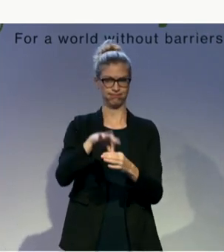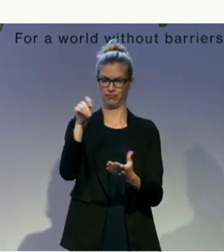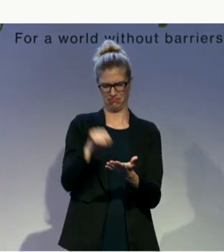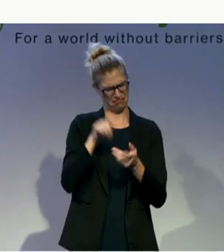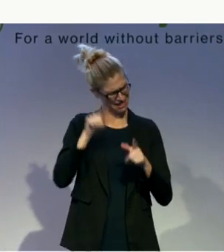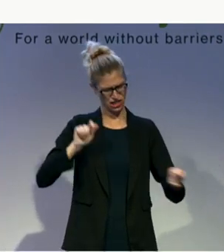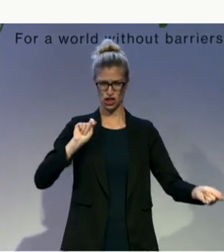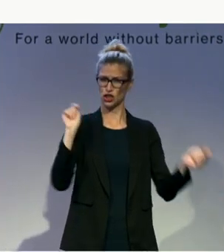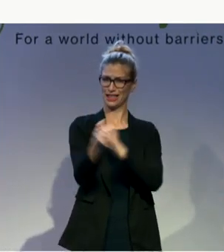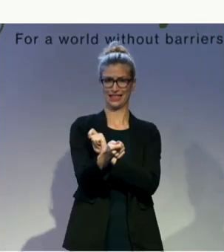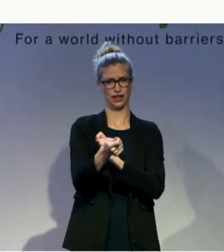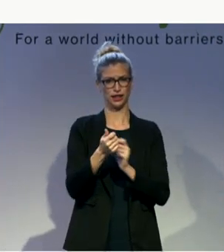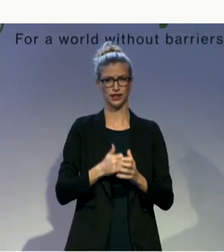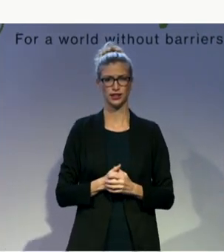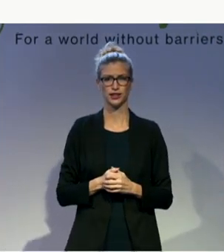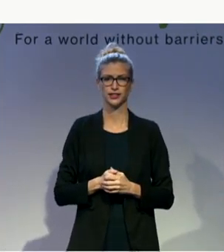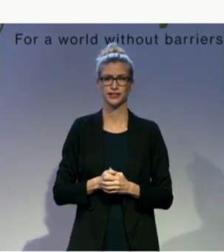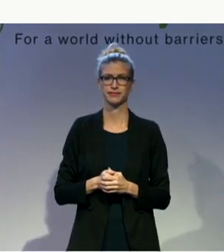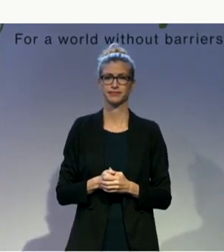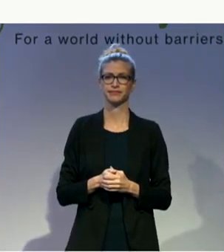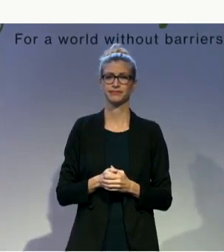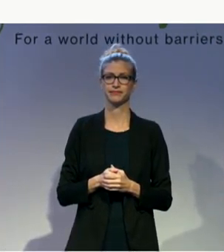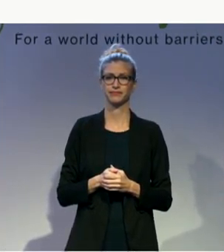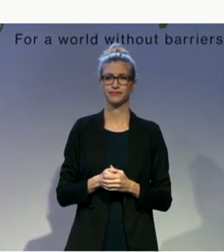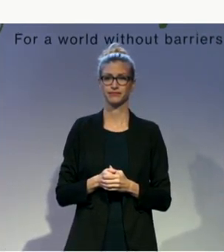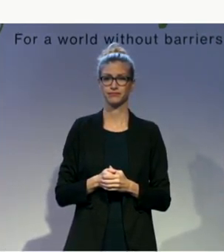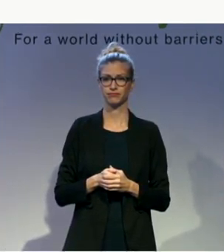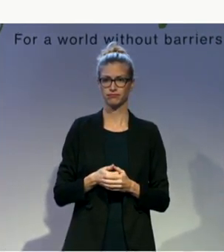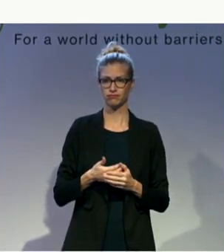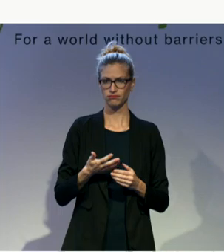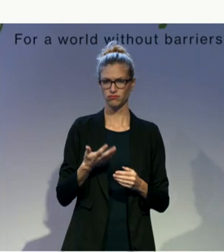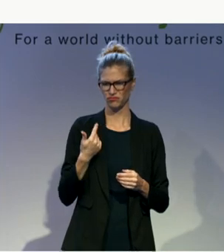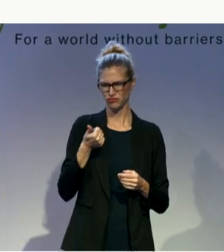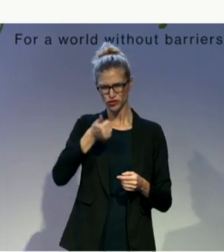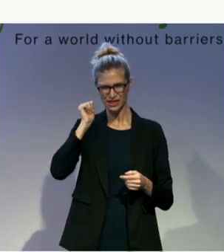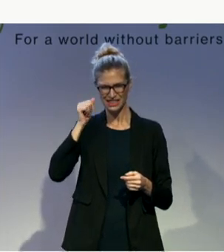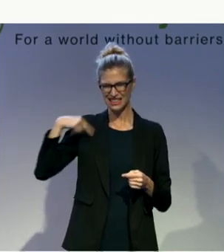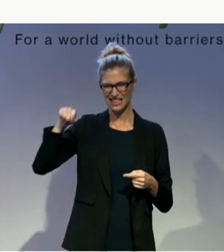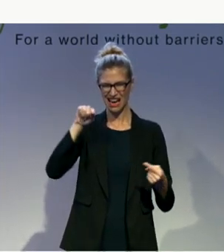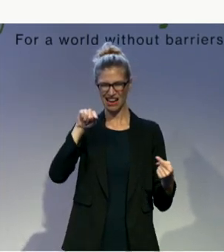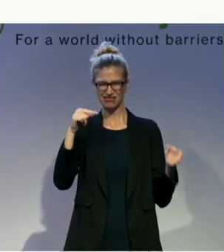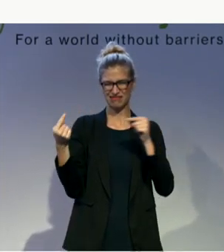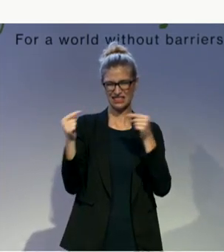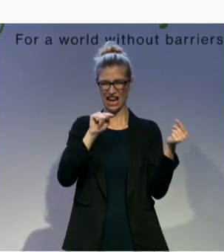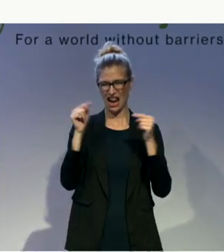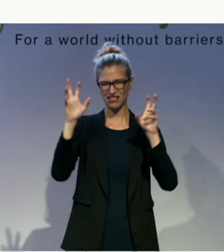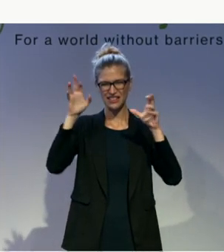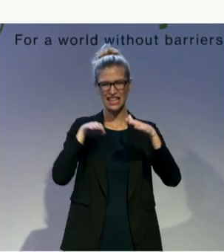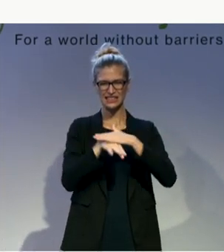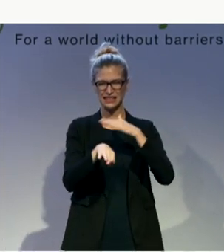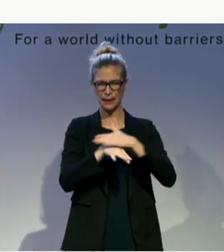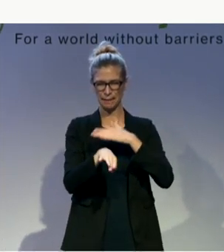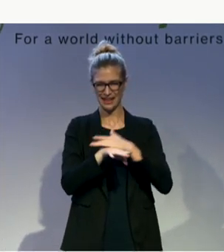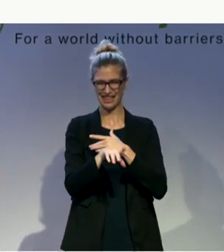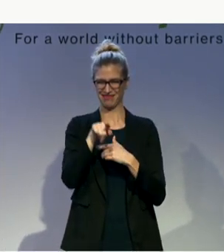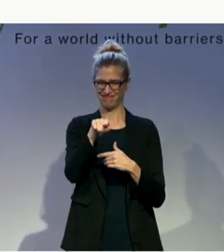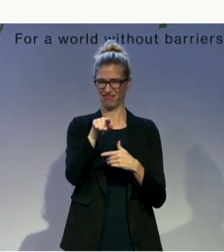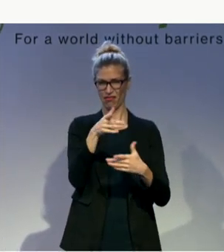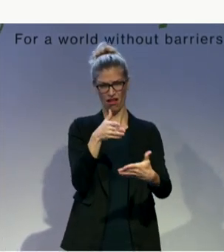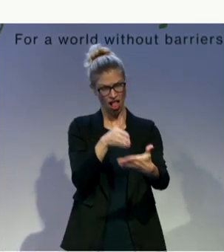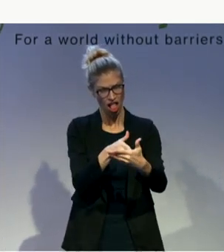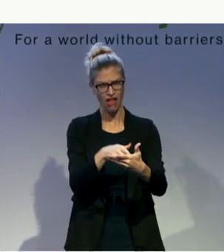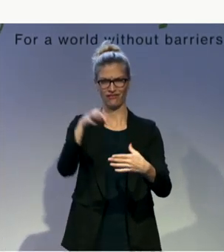This speaker yesterday, though, was arriving to a broader point about accessibility and barriers to voting. And in that respect, of course,